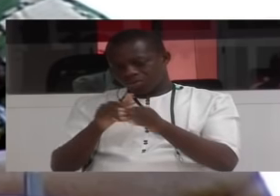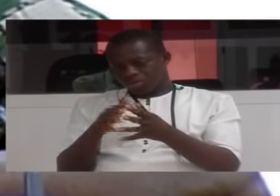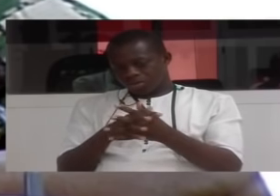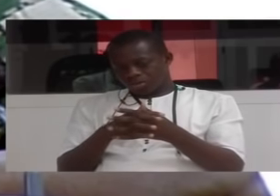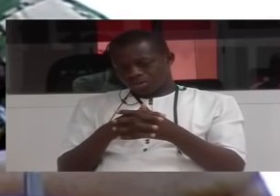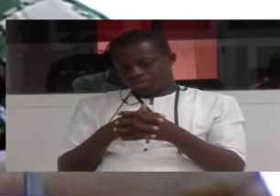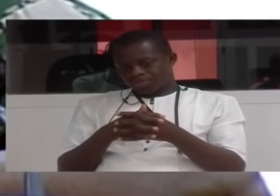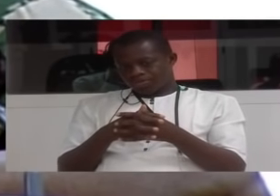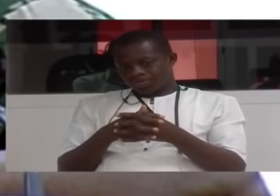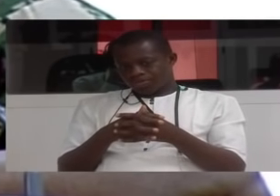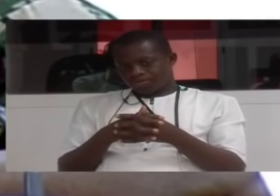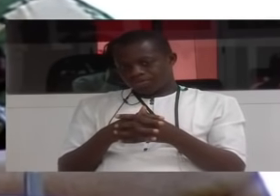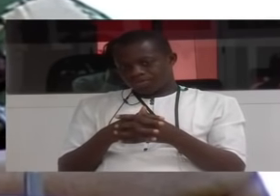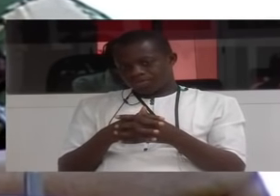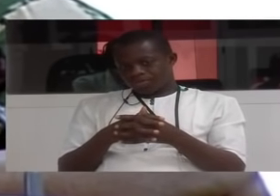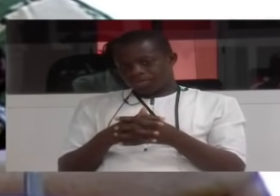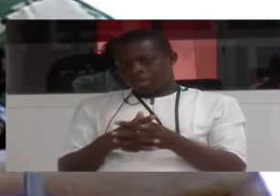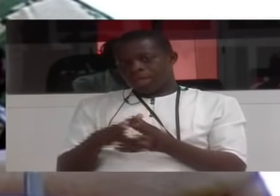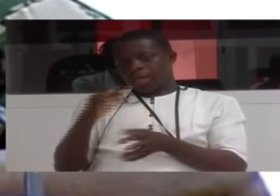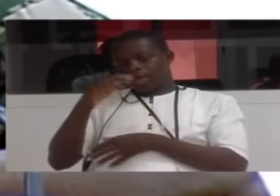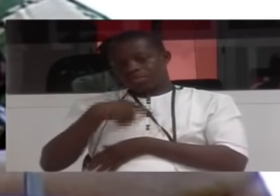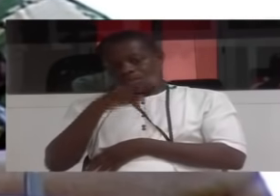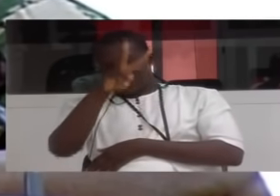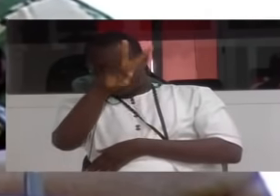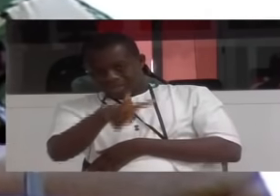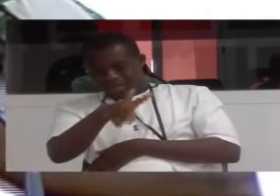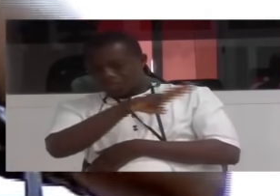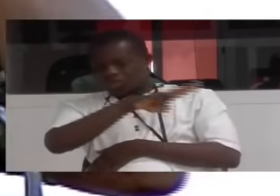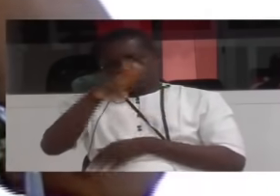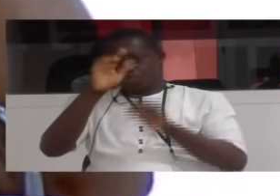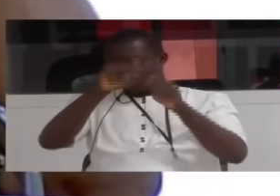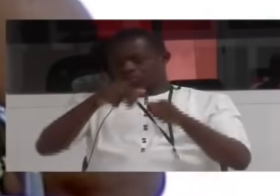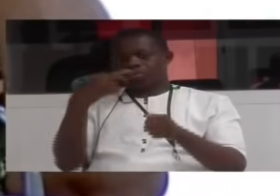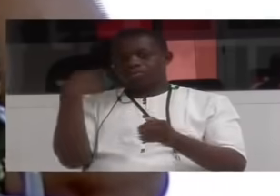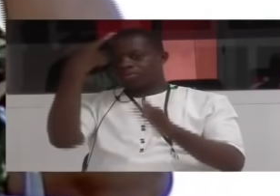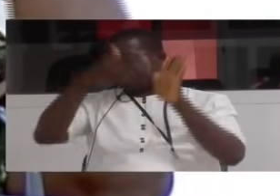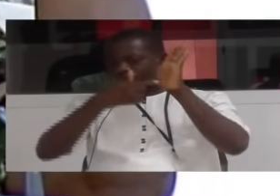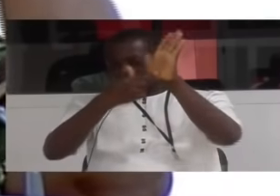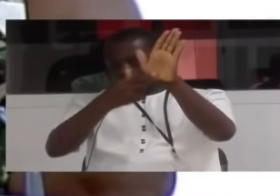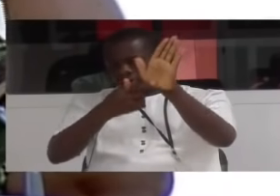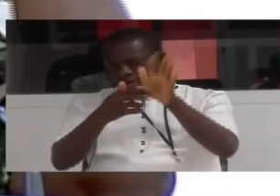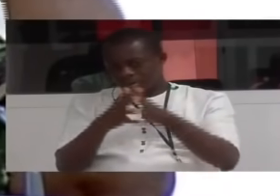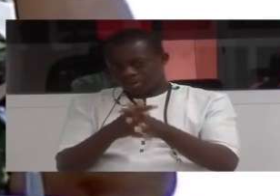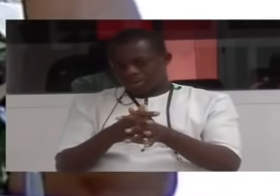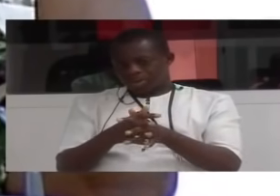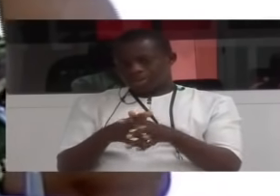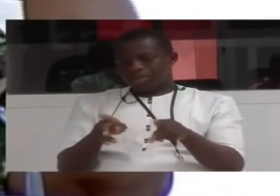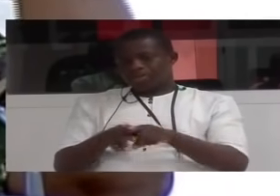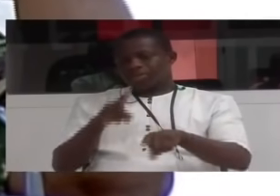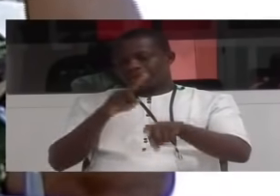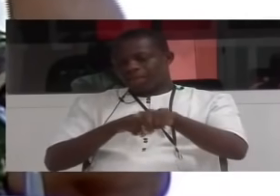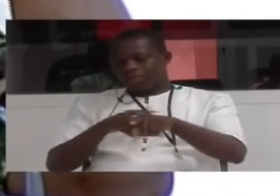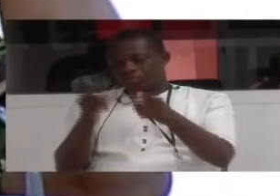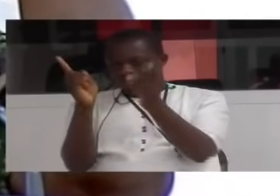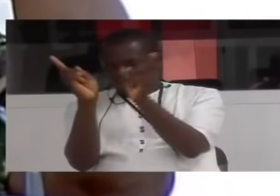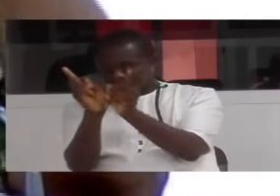Law and Suwandi were there, suma len gisé tam duma len xamé because dir buñ am dir buma am ak ñom defa gatta pour